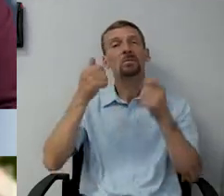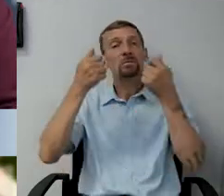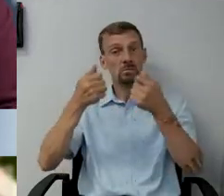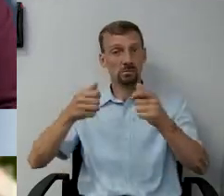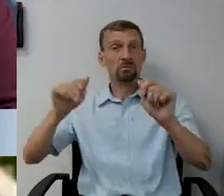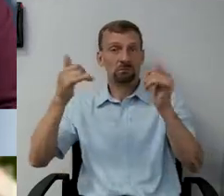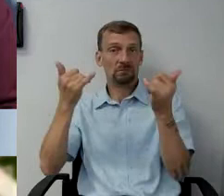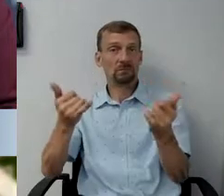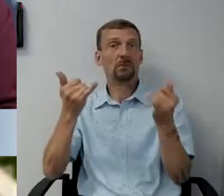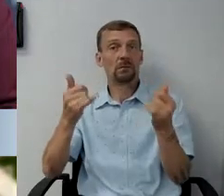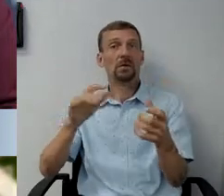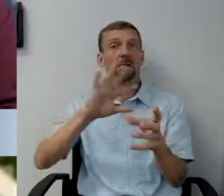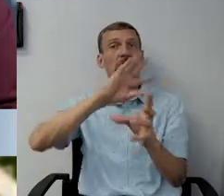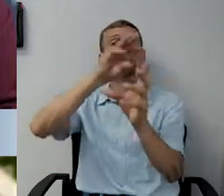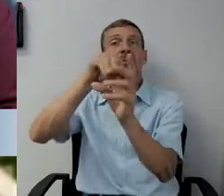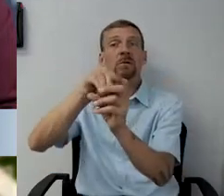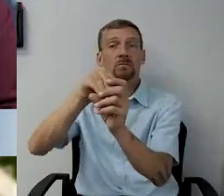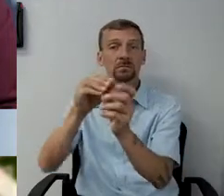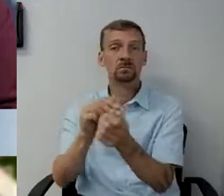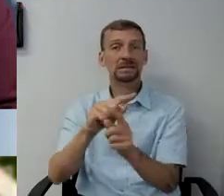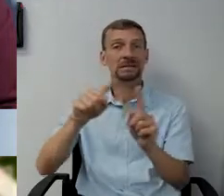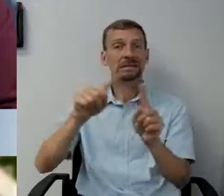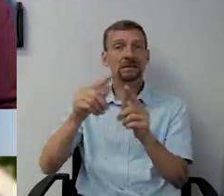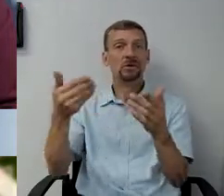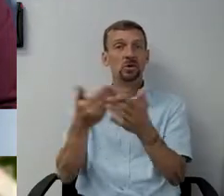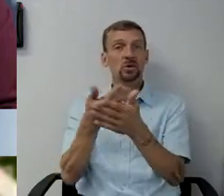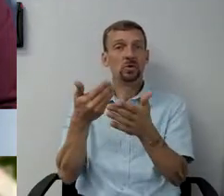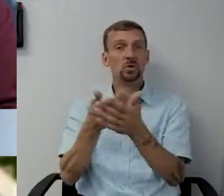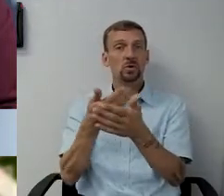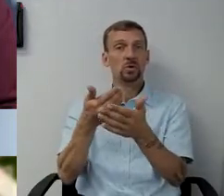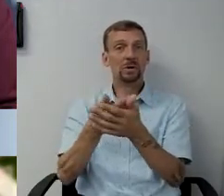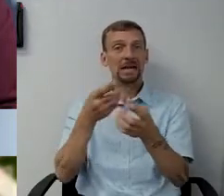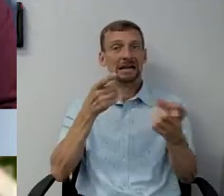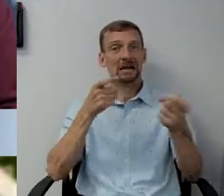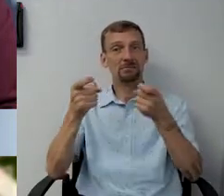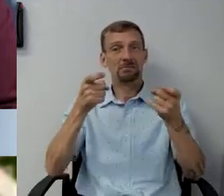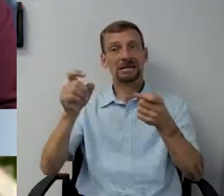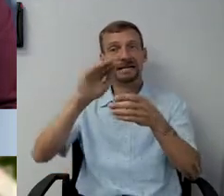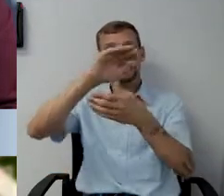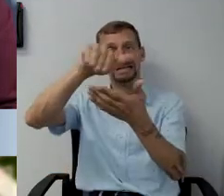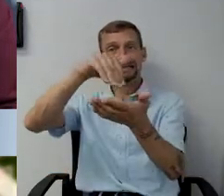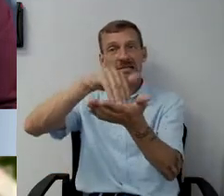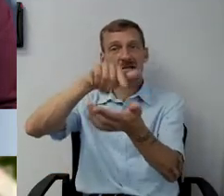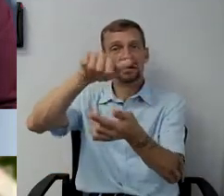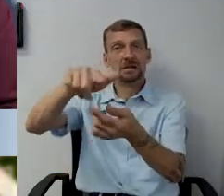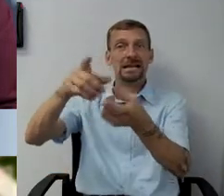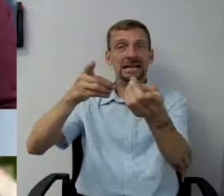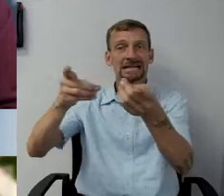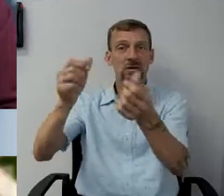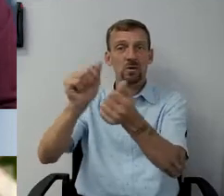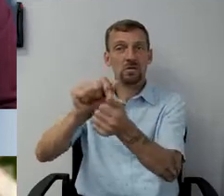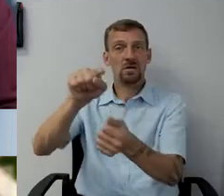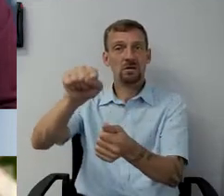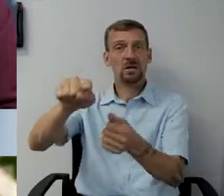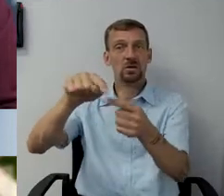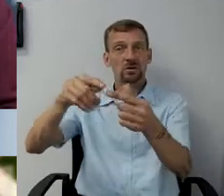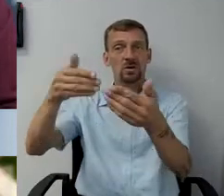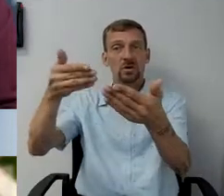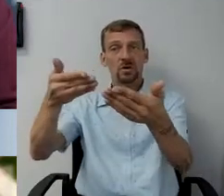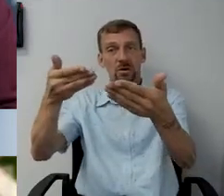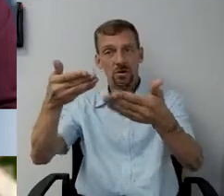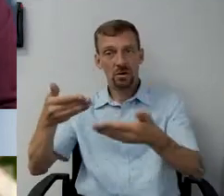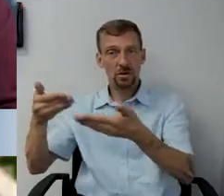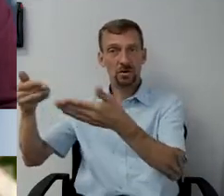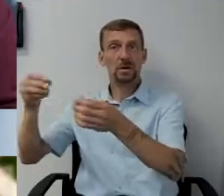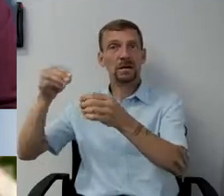now incorporate the things that the command center deals with every day is to bring that